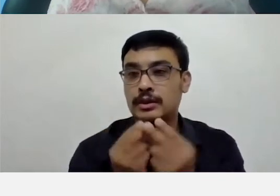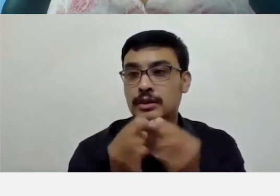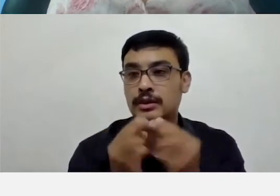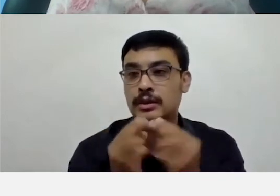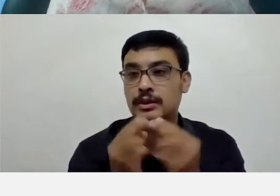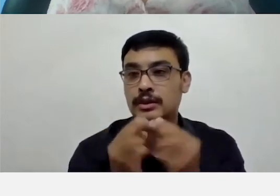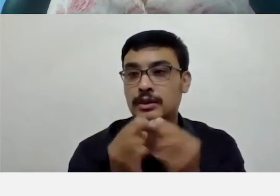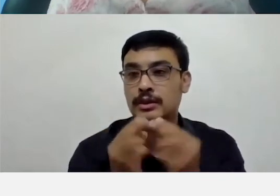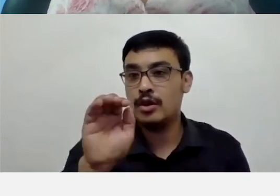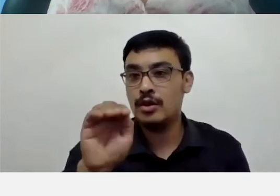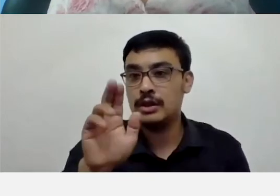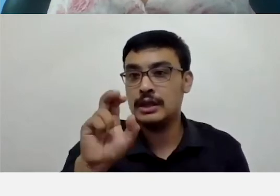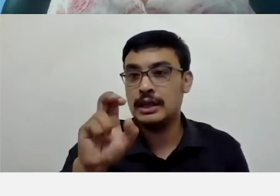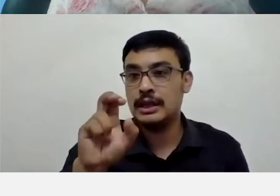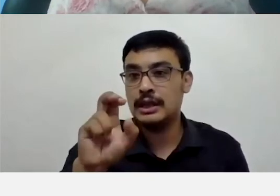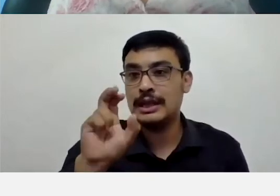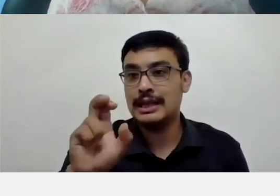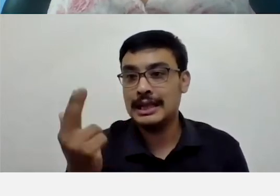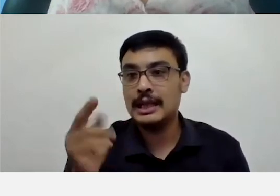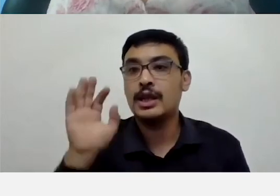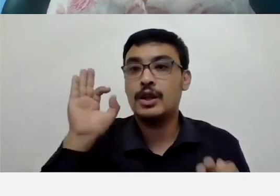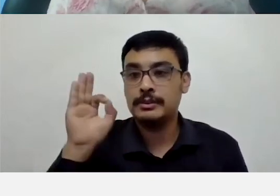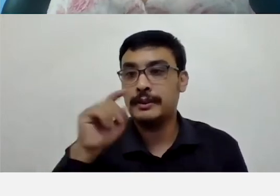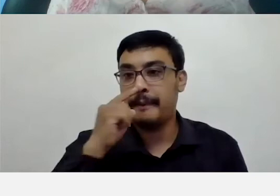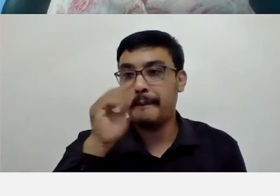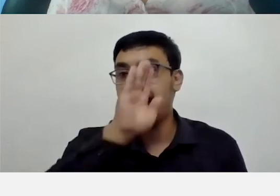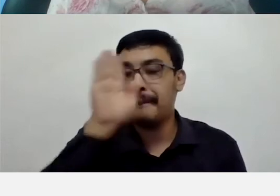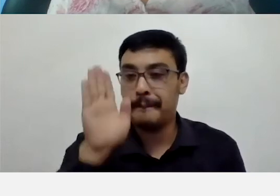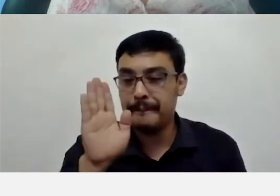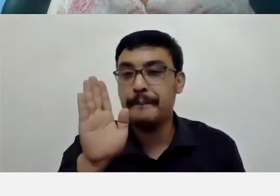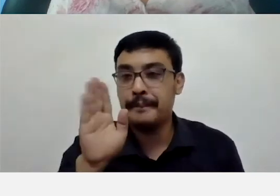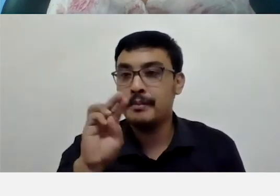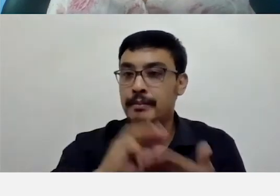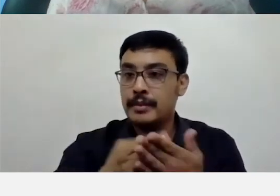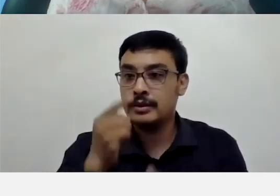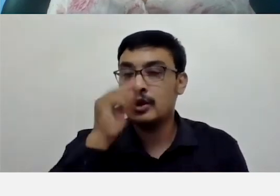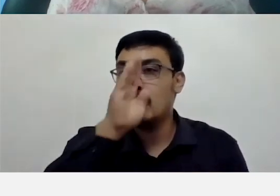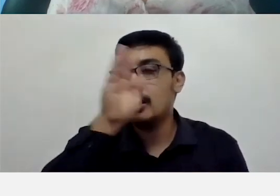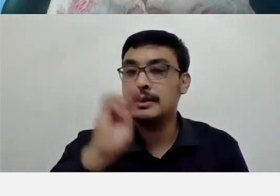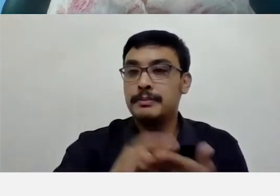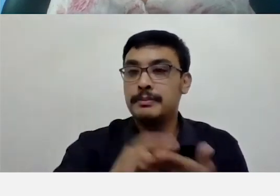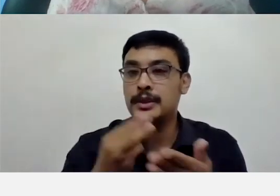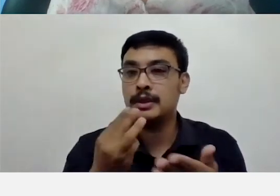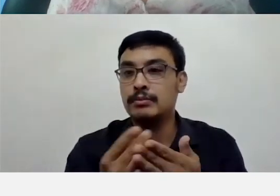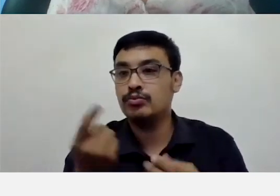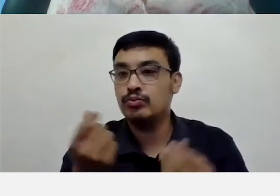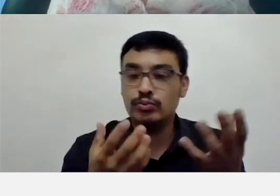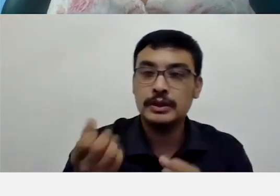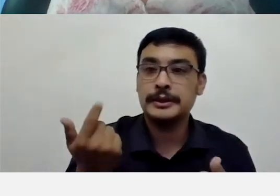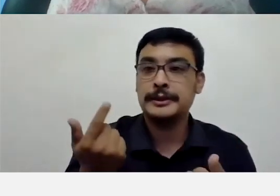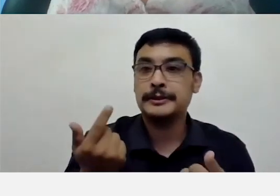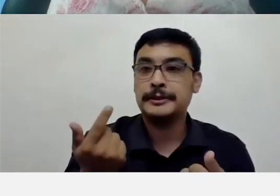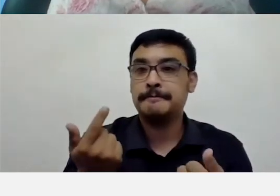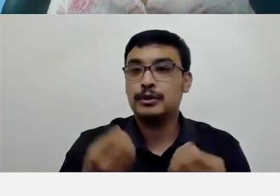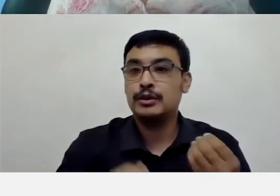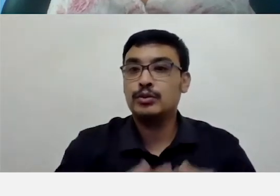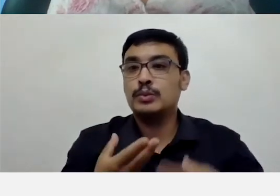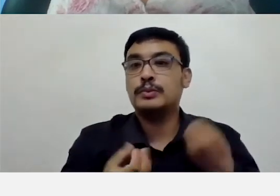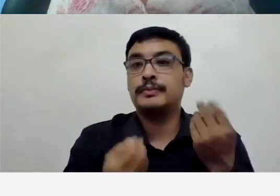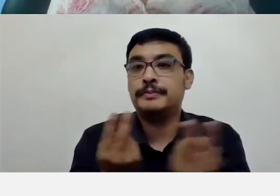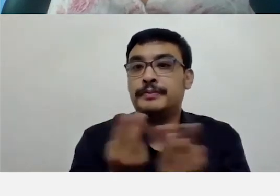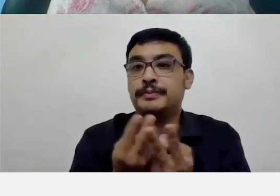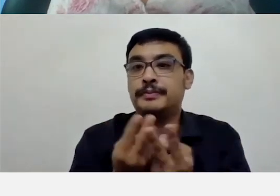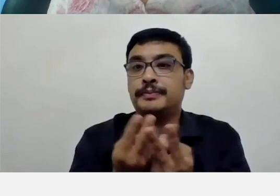goddess. Siddhi Lakshmi goddess is god of wealth. And this temple was also built in 17th